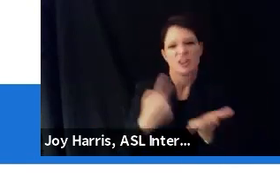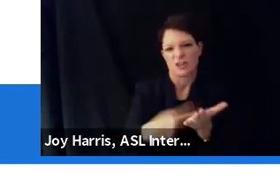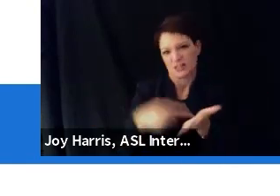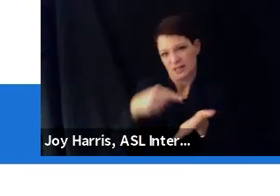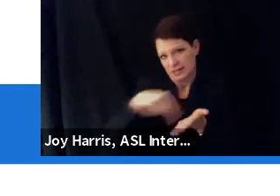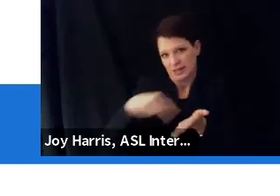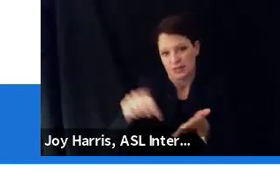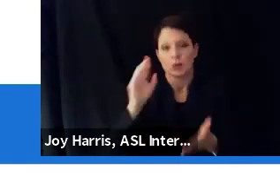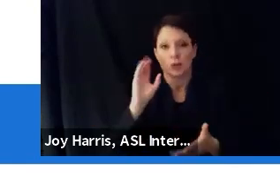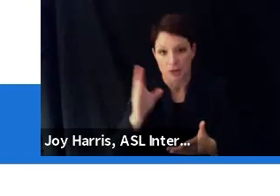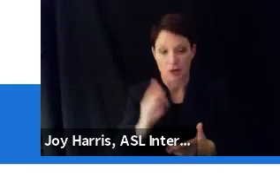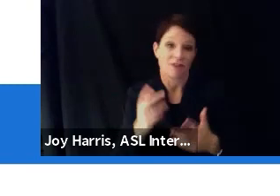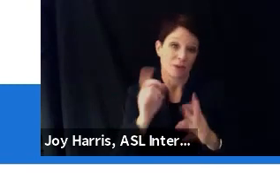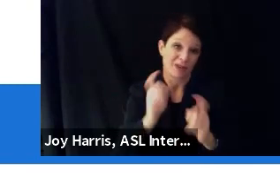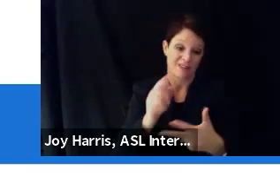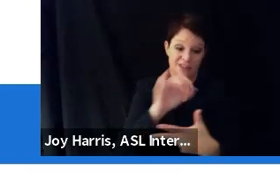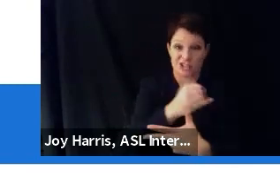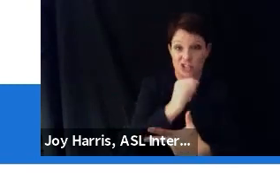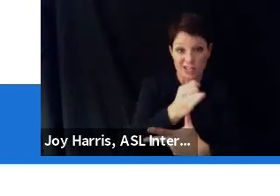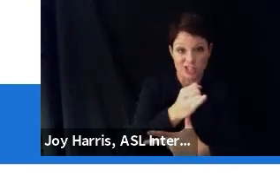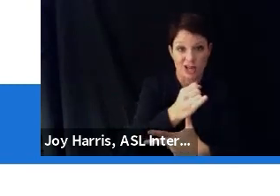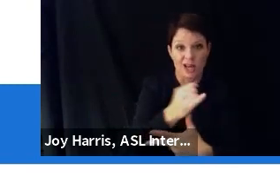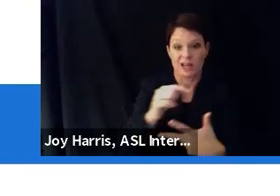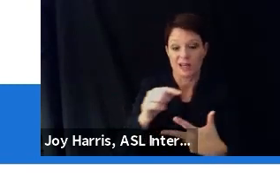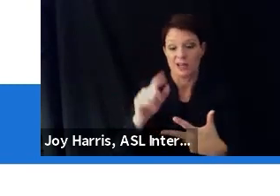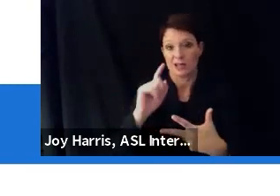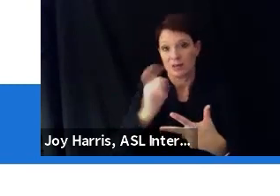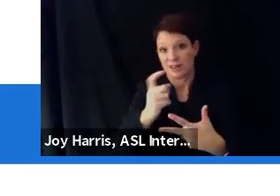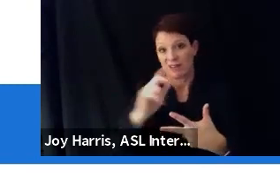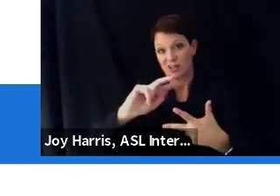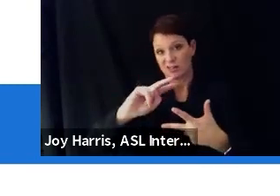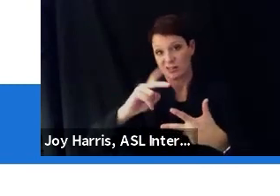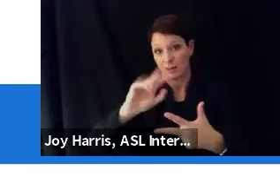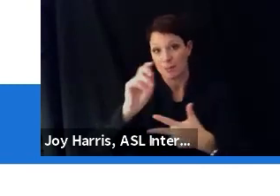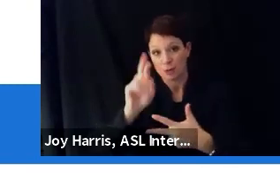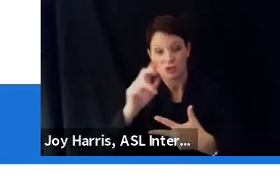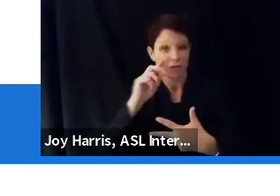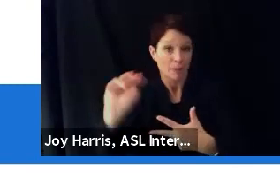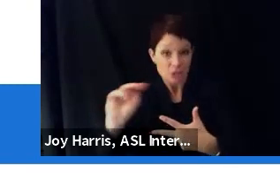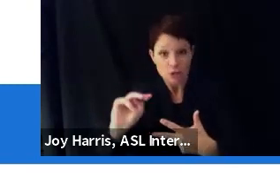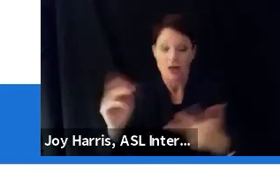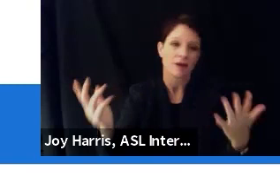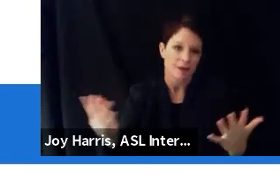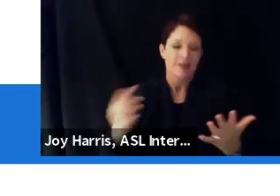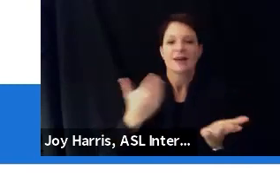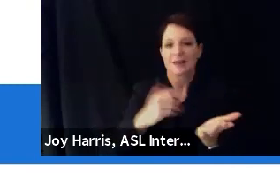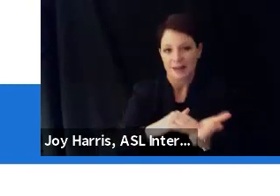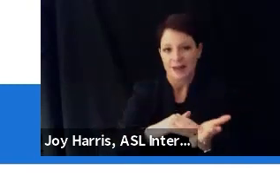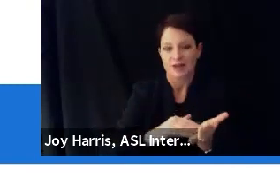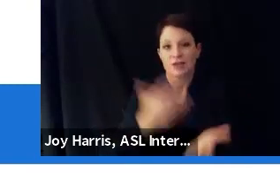booster, someone who received J&J could receive Moderna. And there's some evidence that